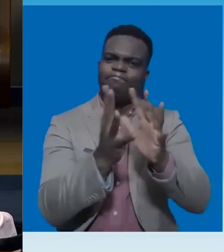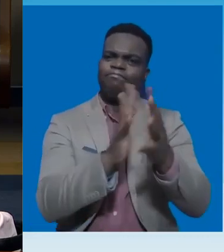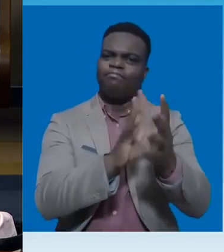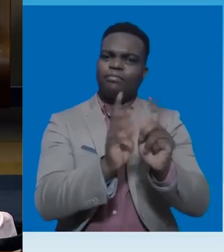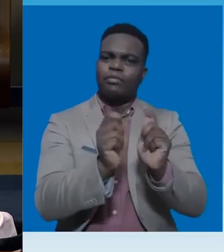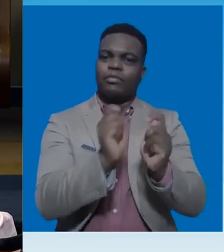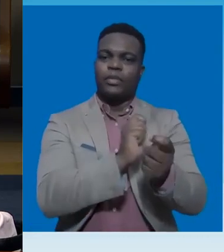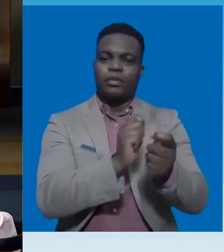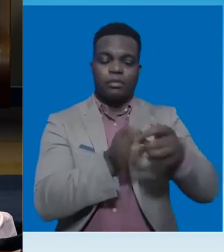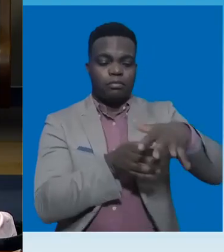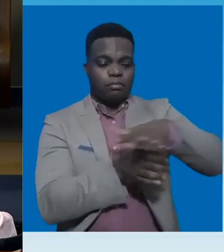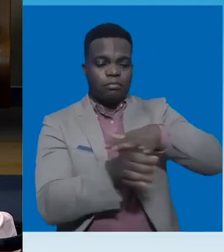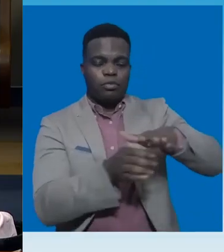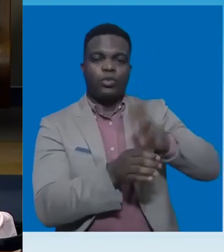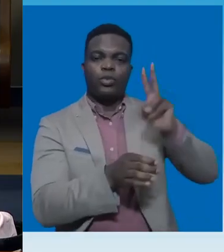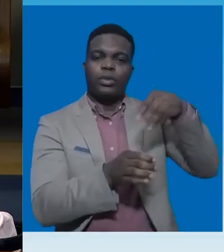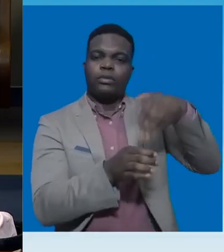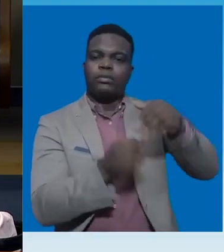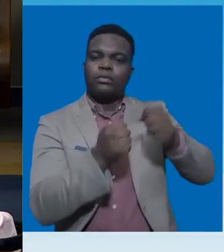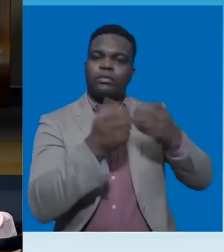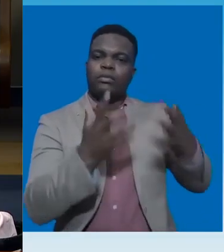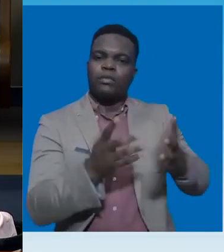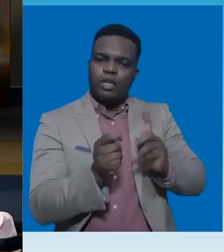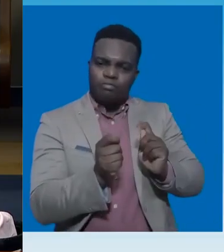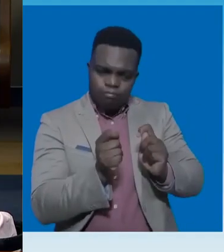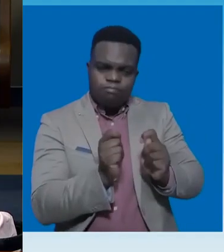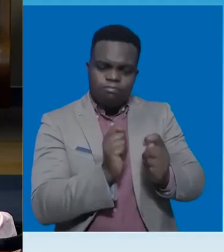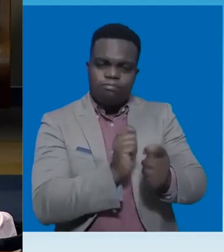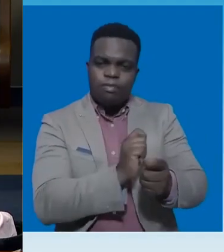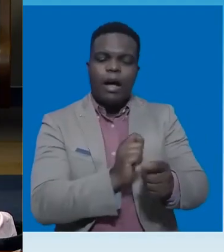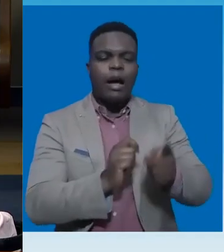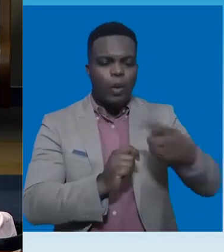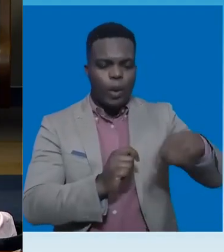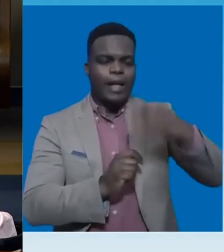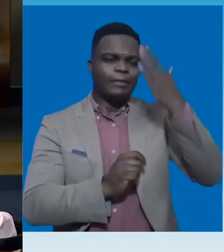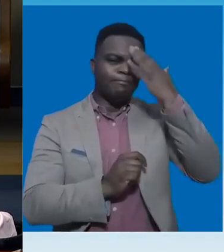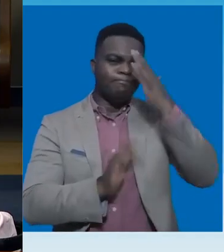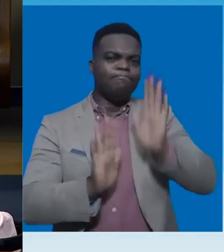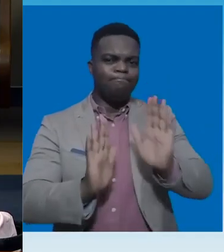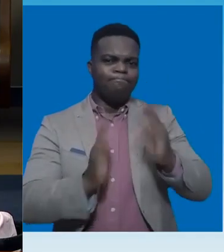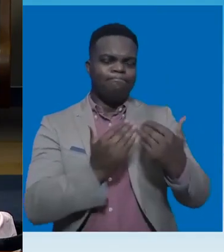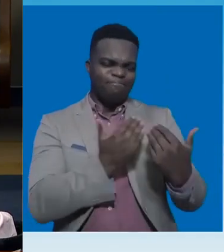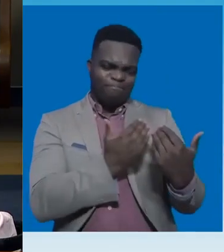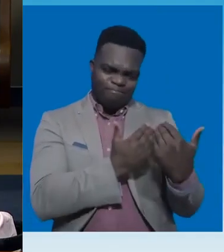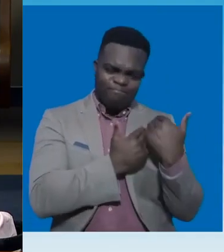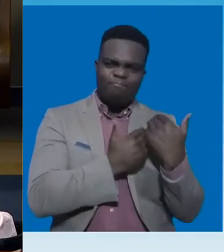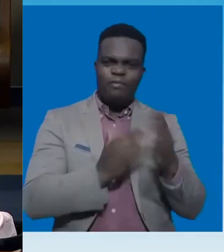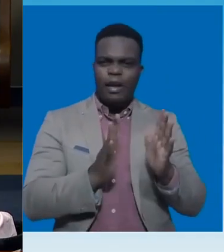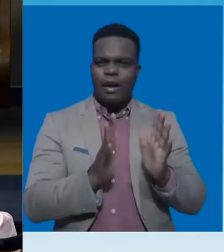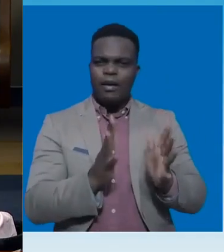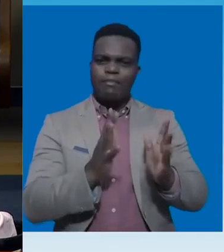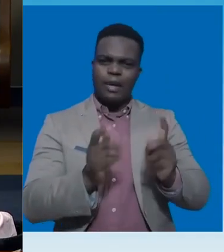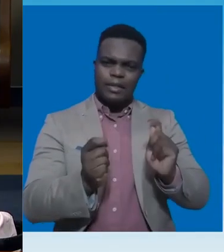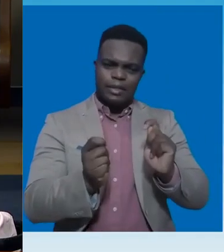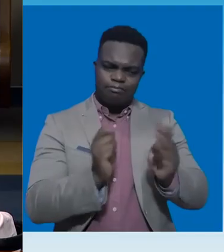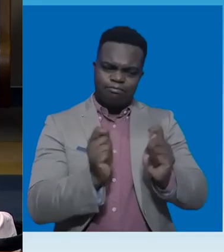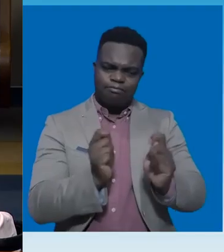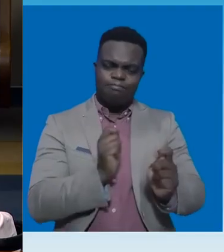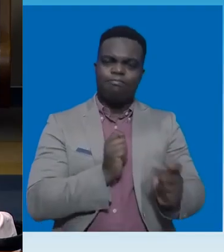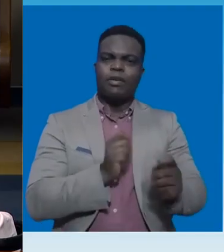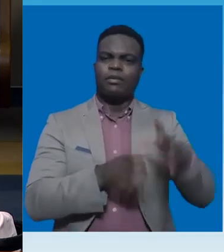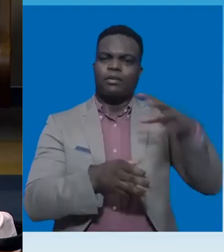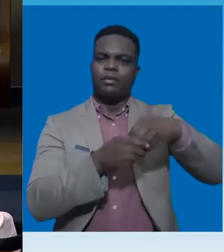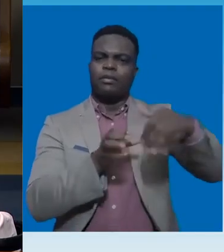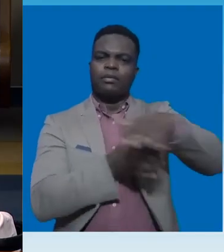embedding accountability and fostering a culture of inclusion across policies and operations.